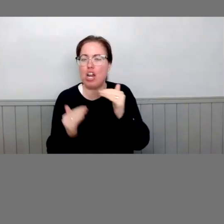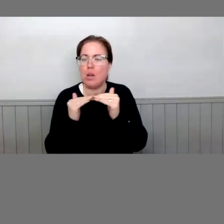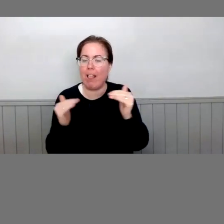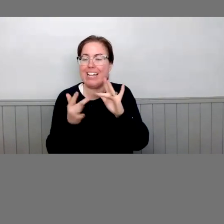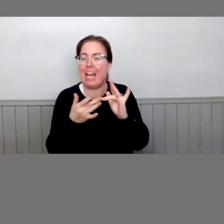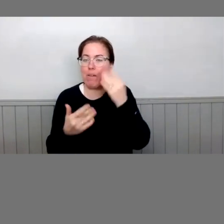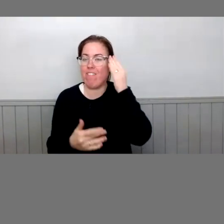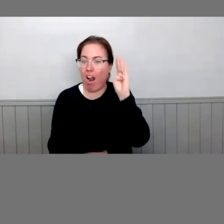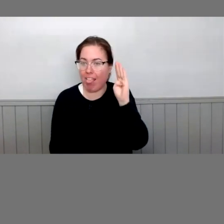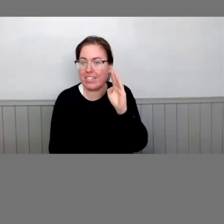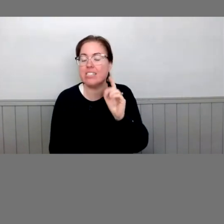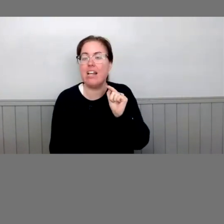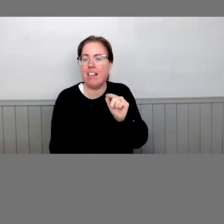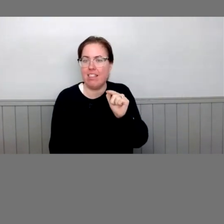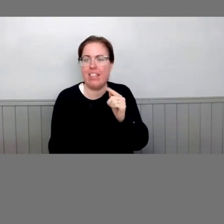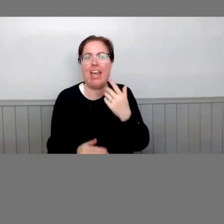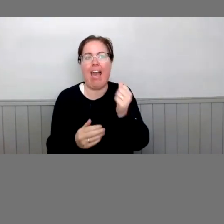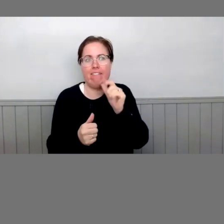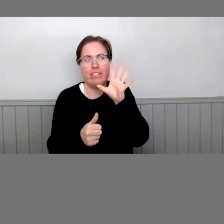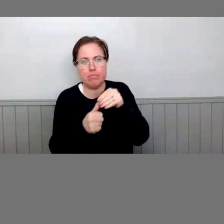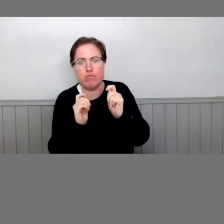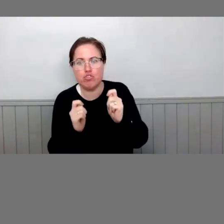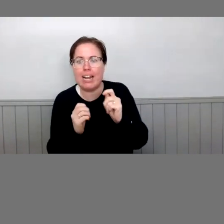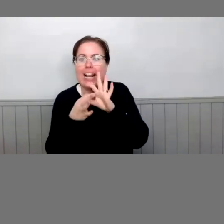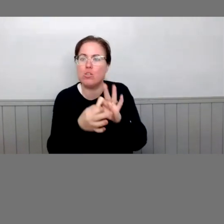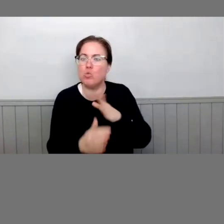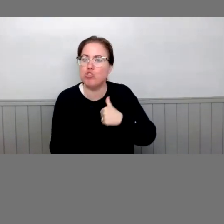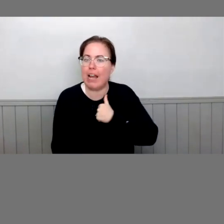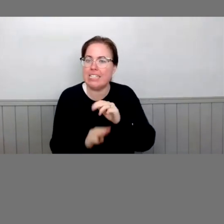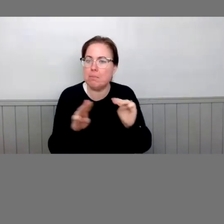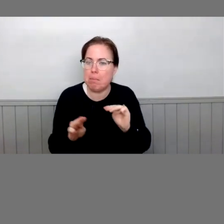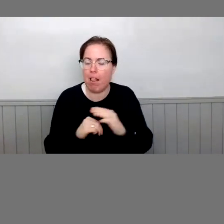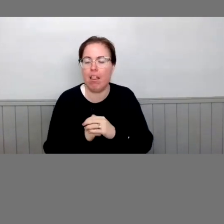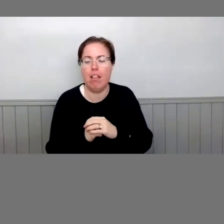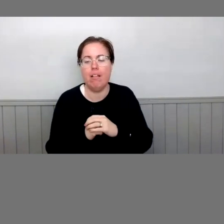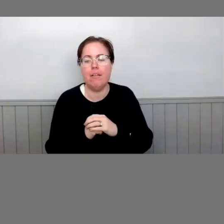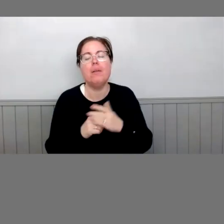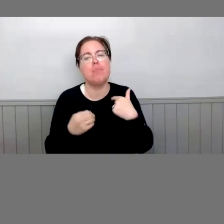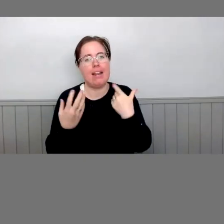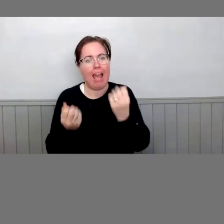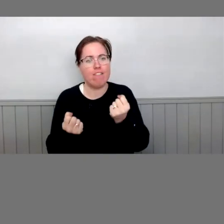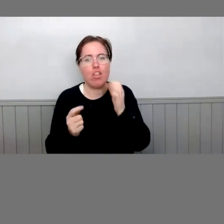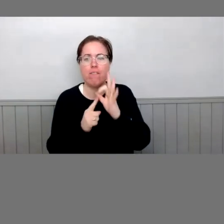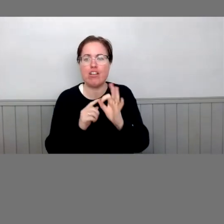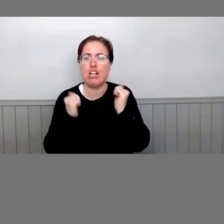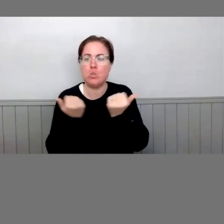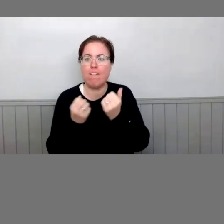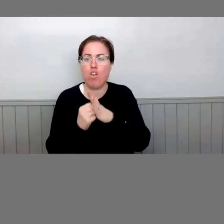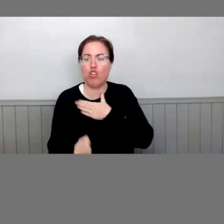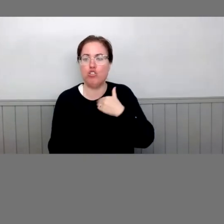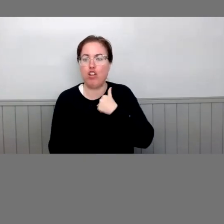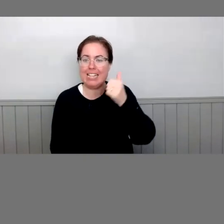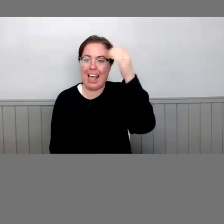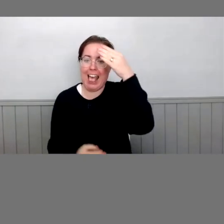Network of Ireland, specifically for trans people. And there is also the Professional Association for Trans Health Ireland